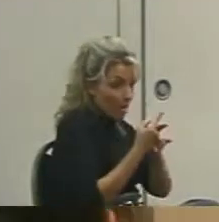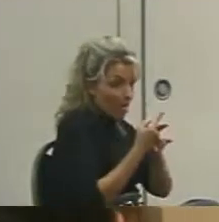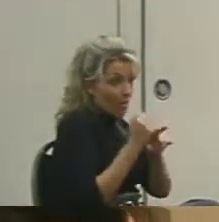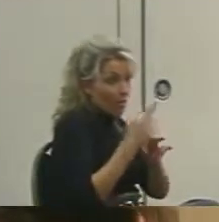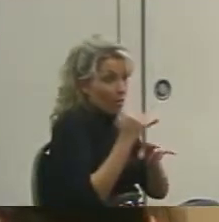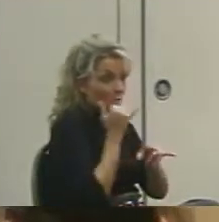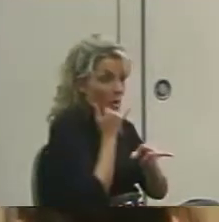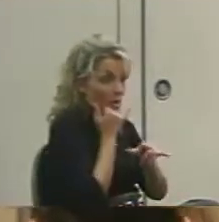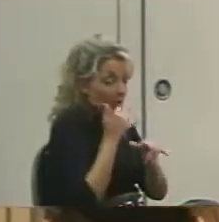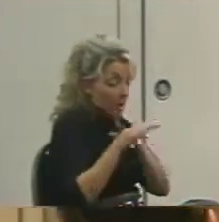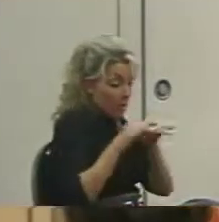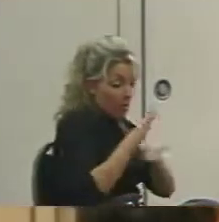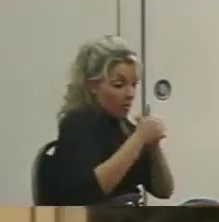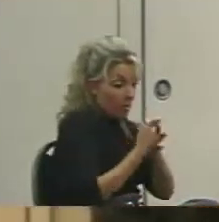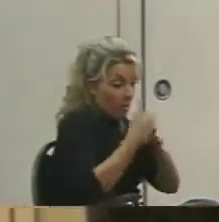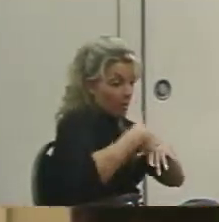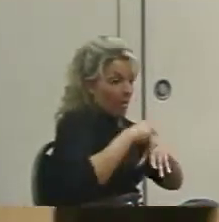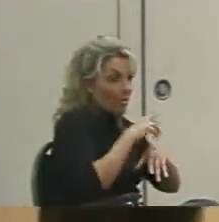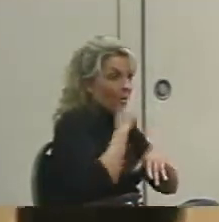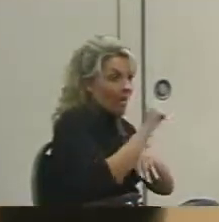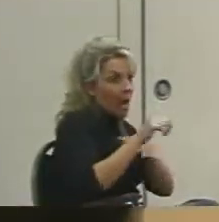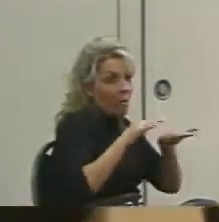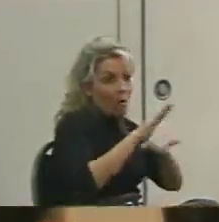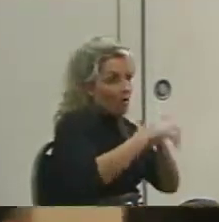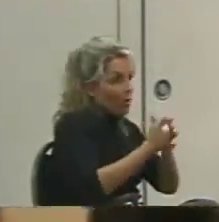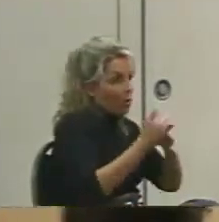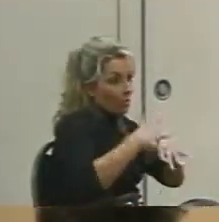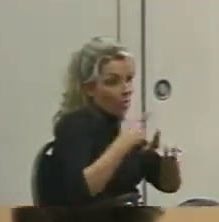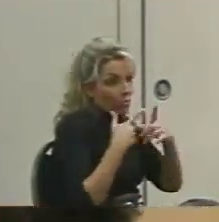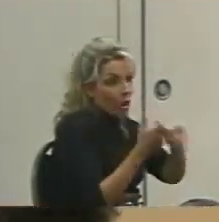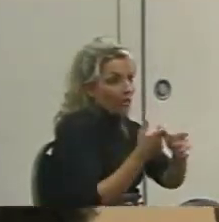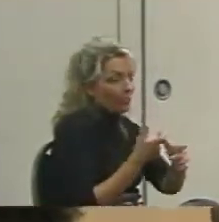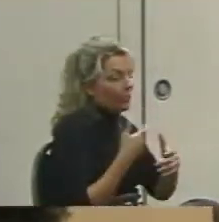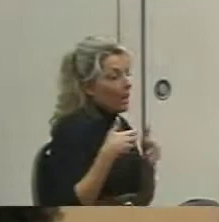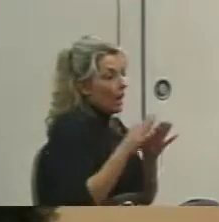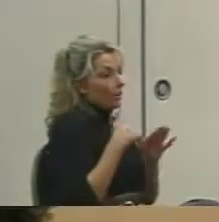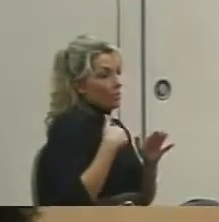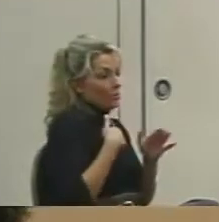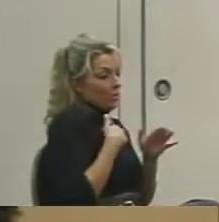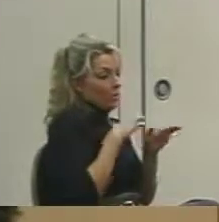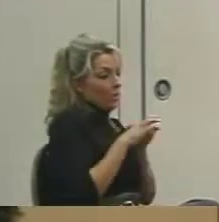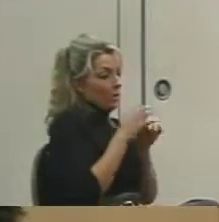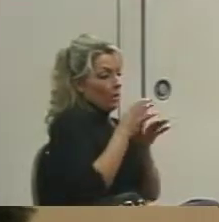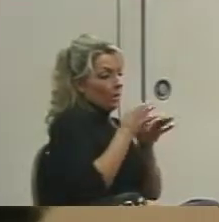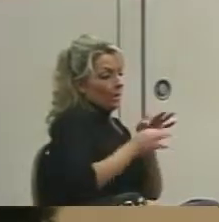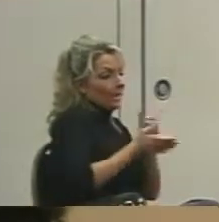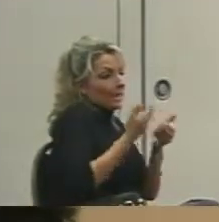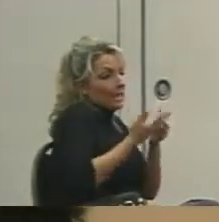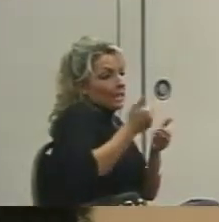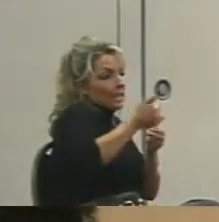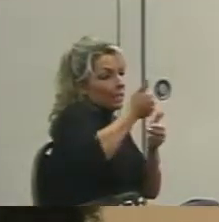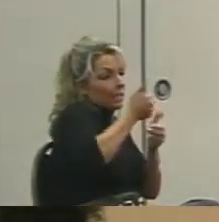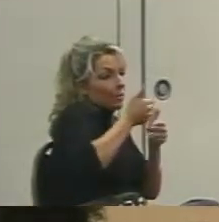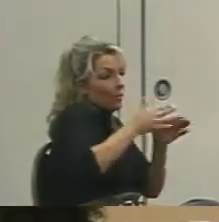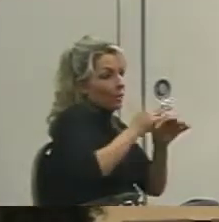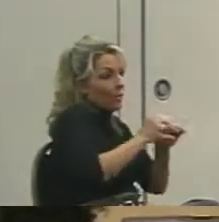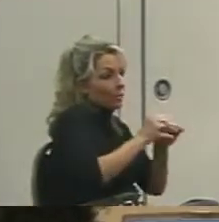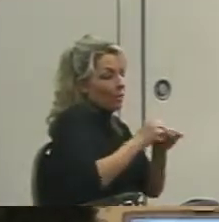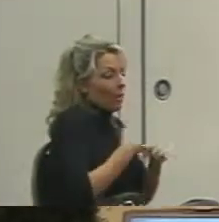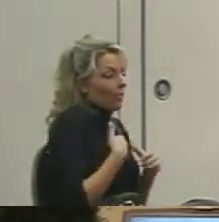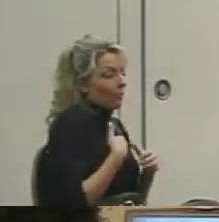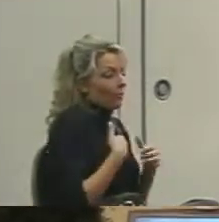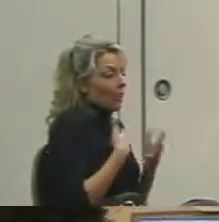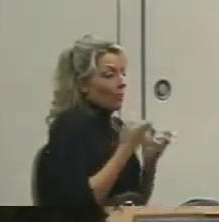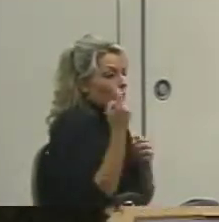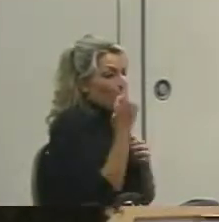the whole time or not walk the whole time? It allows me to do this in the simplest way possible. So what I want you to always be